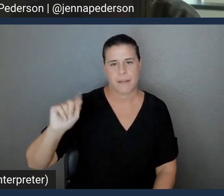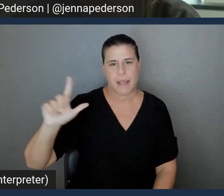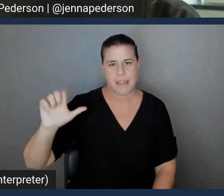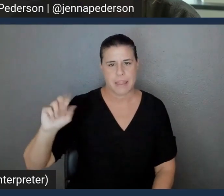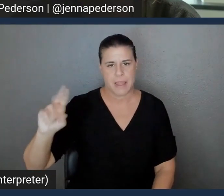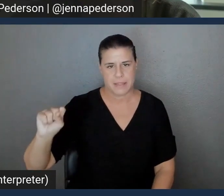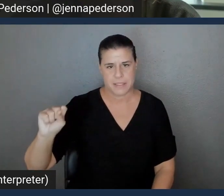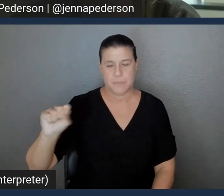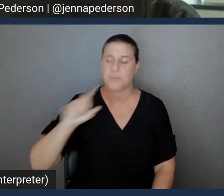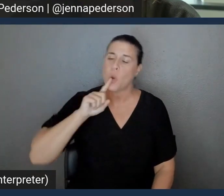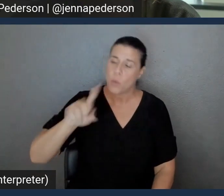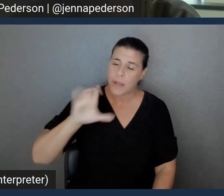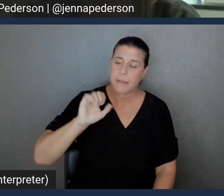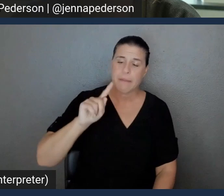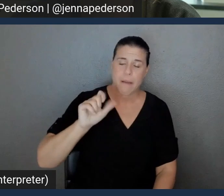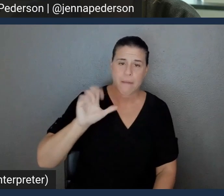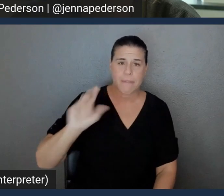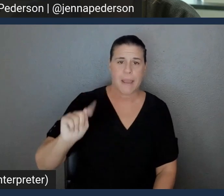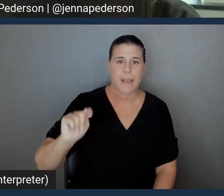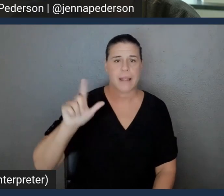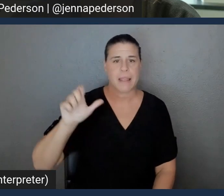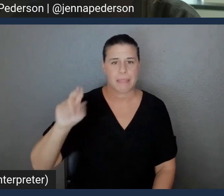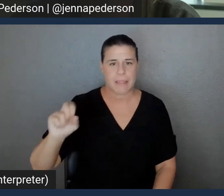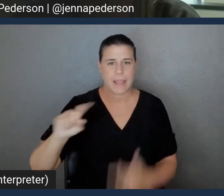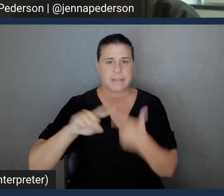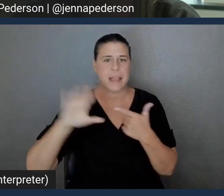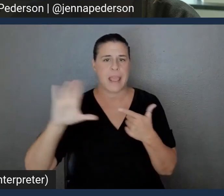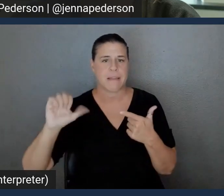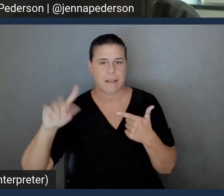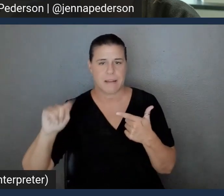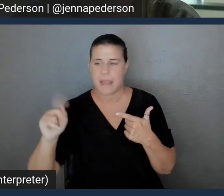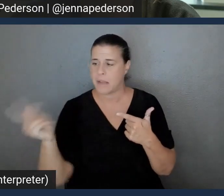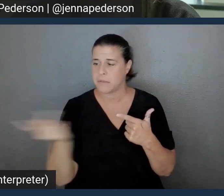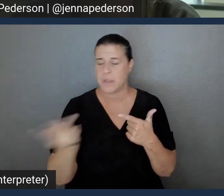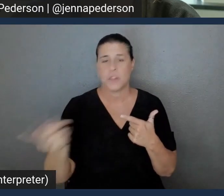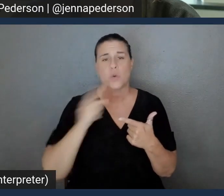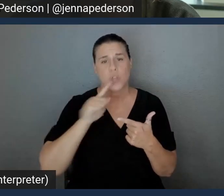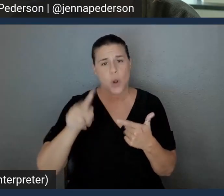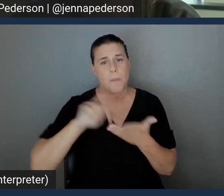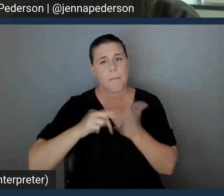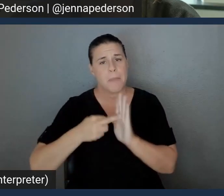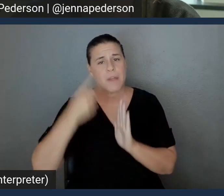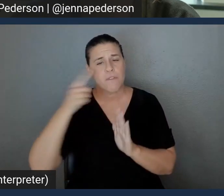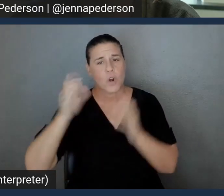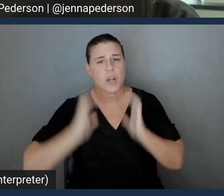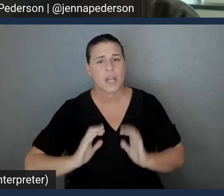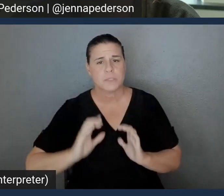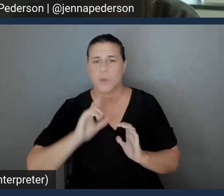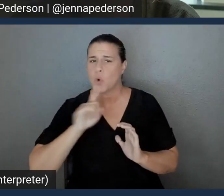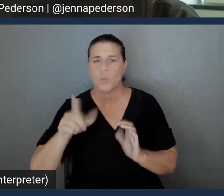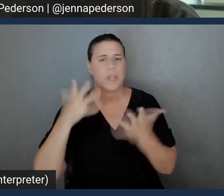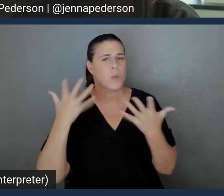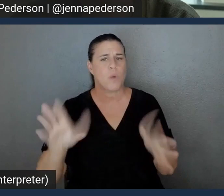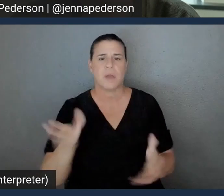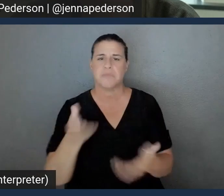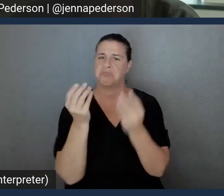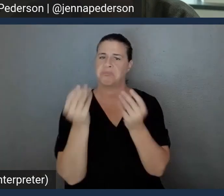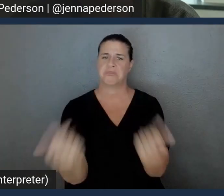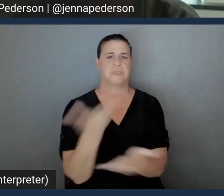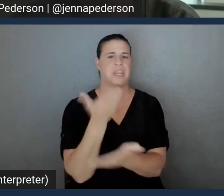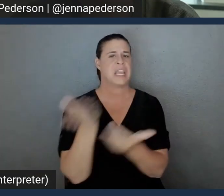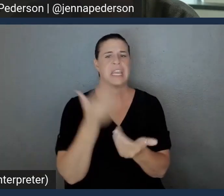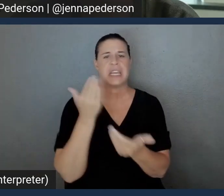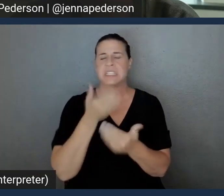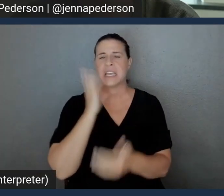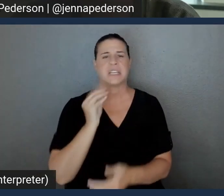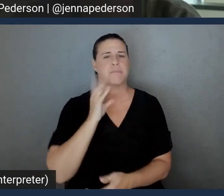contact lens and Connect together are meant for customers who want a straight out of the box experience where they just